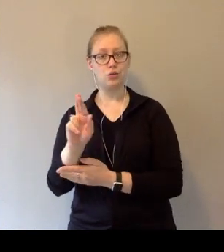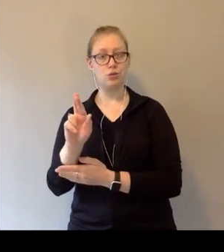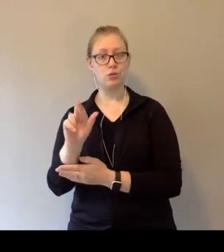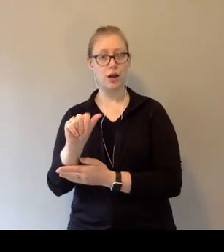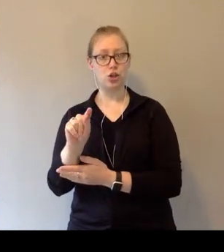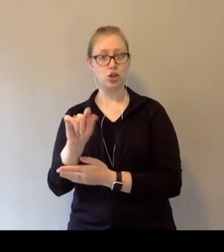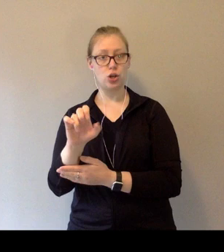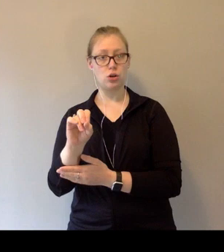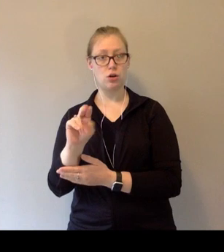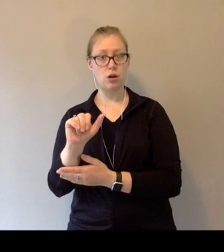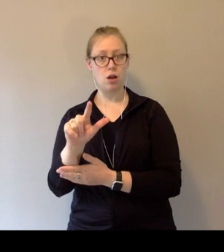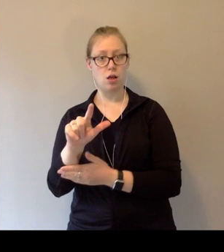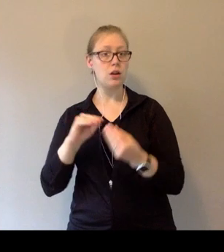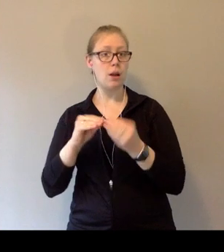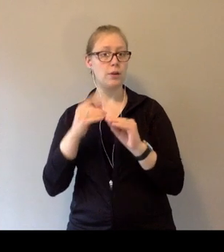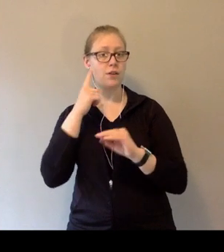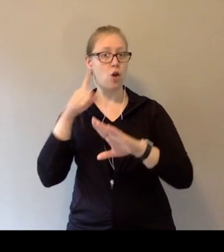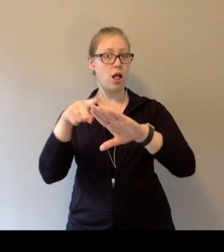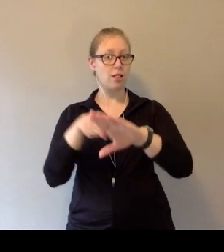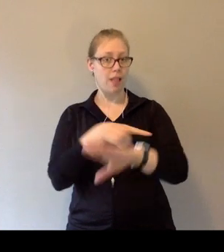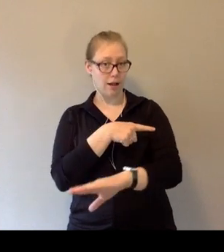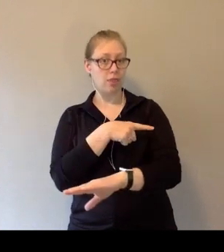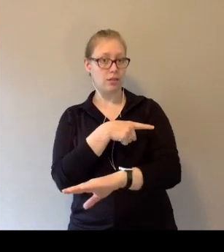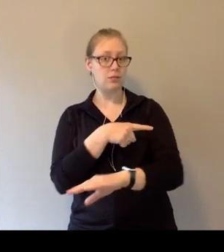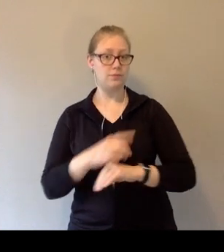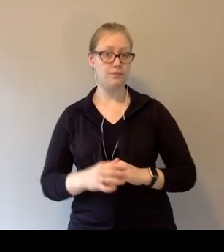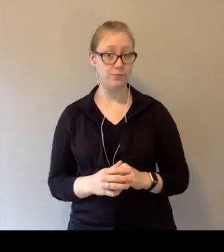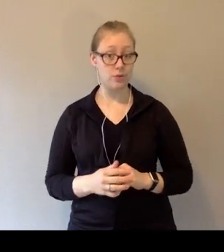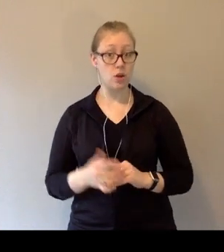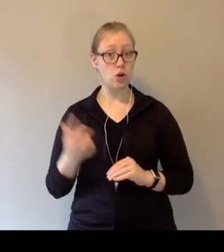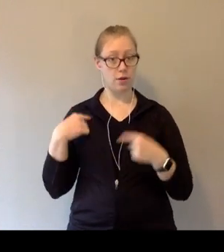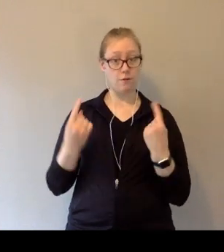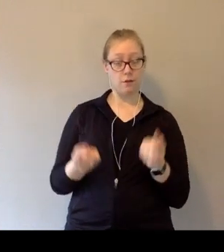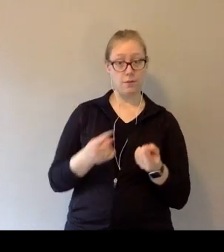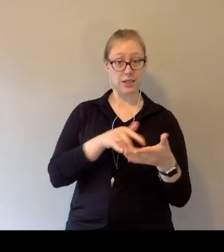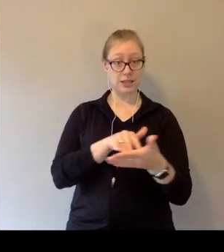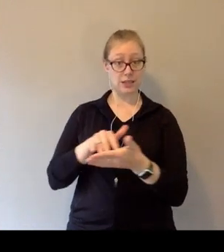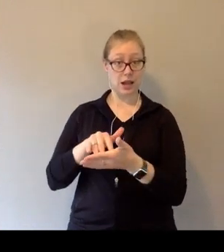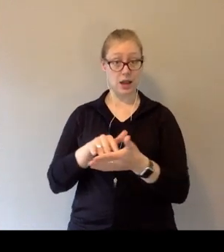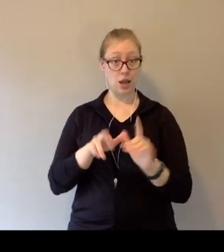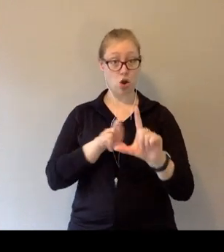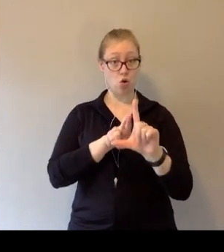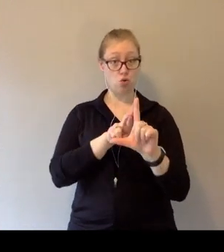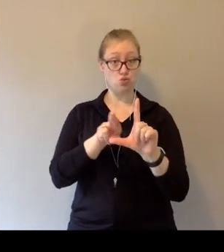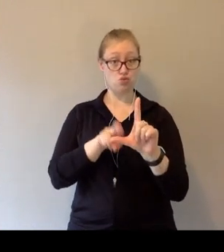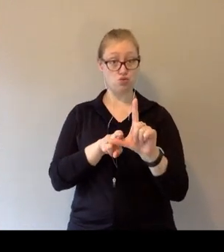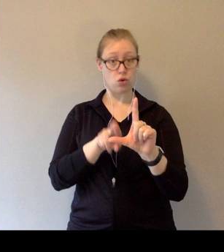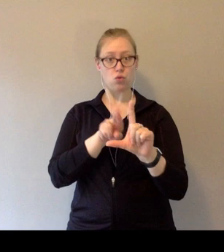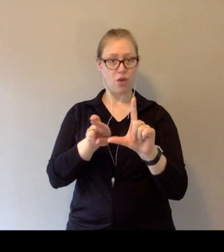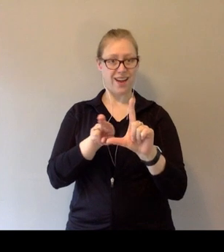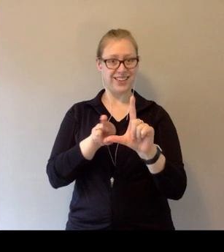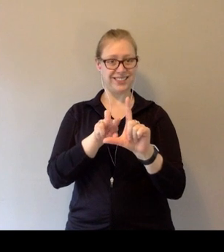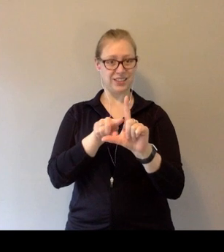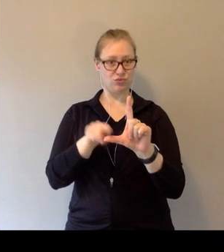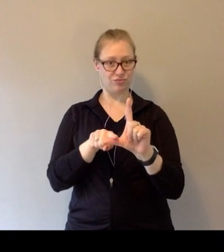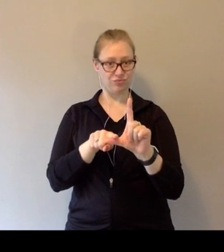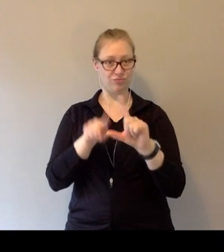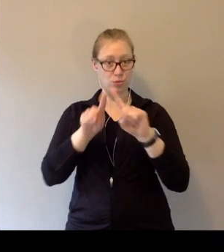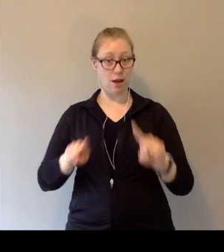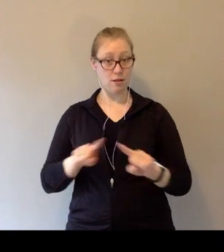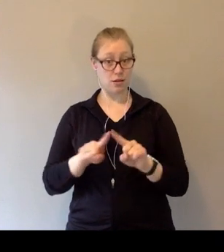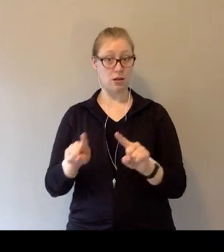them. So we've been studying right triangle trigonometry, and we've been looking at the